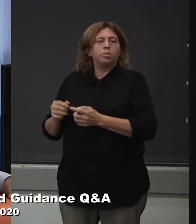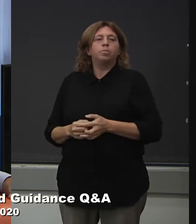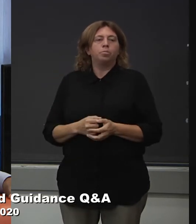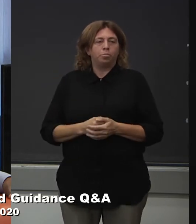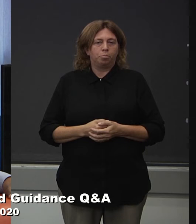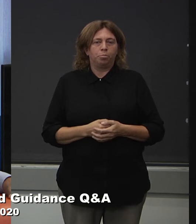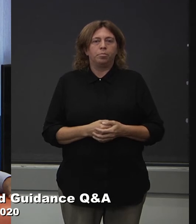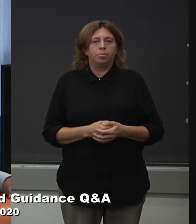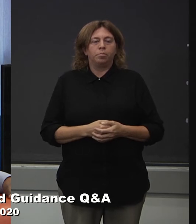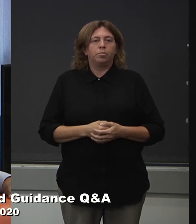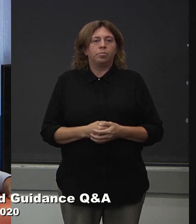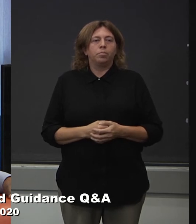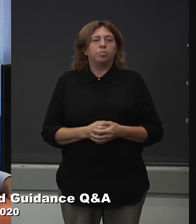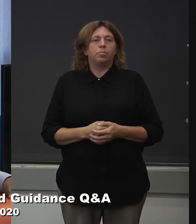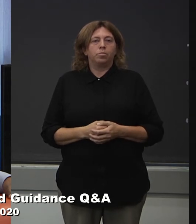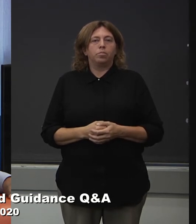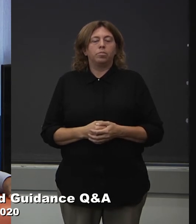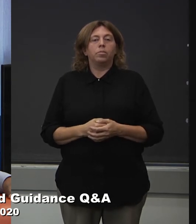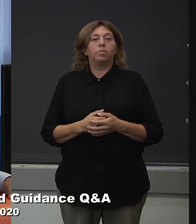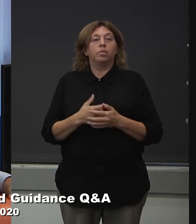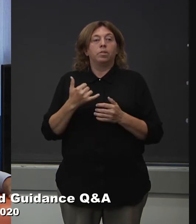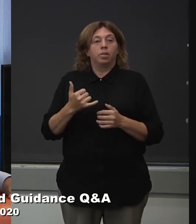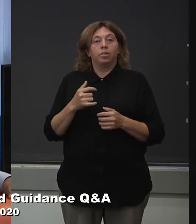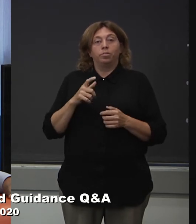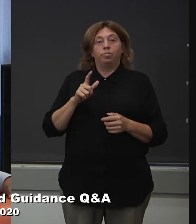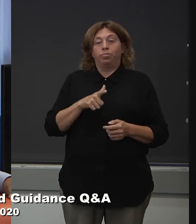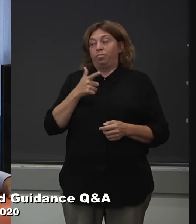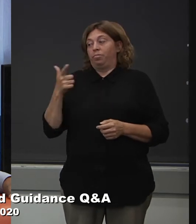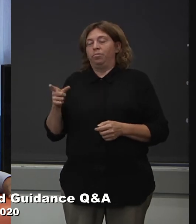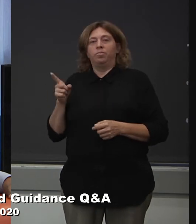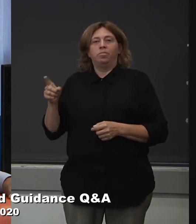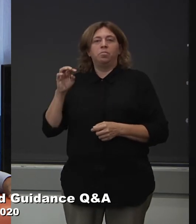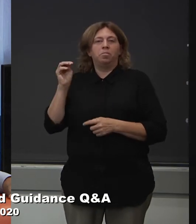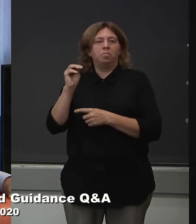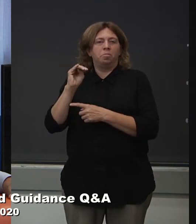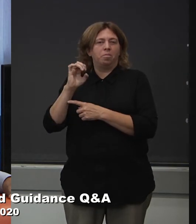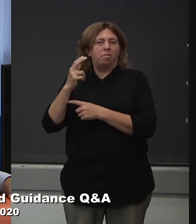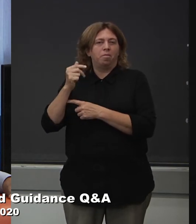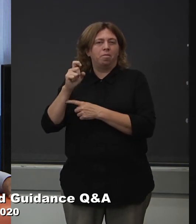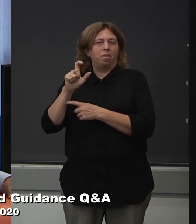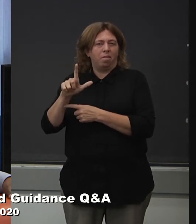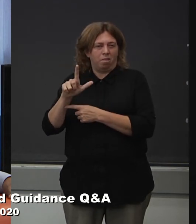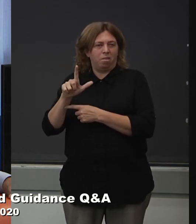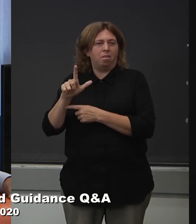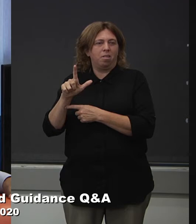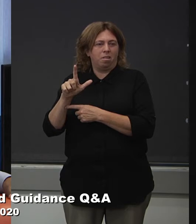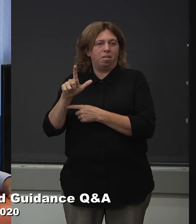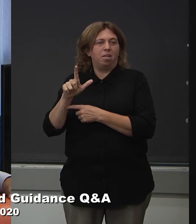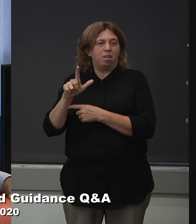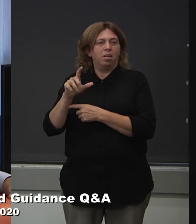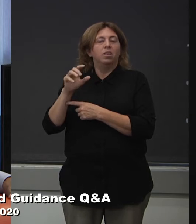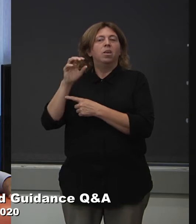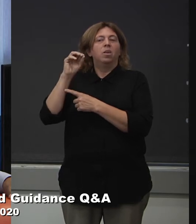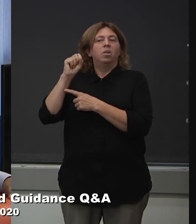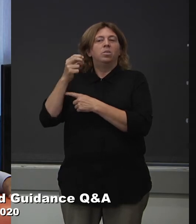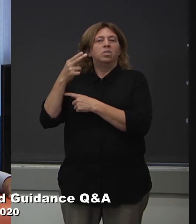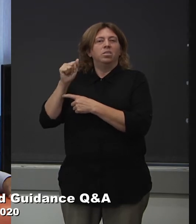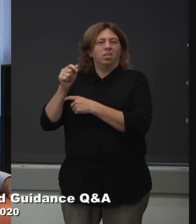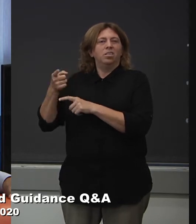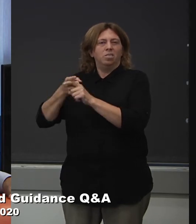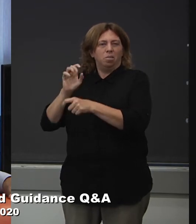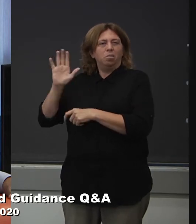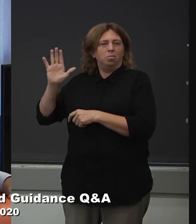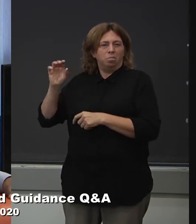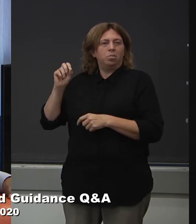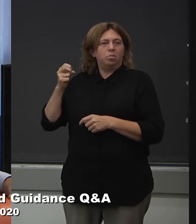I want to turn it over to Michael Wood with Oregon OSHA to talk a little more about the new guidance and the